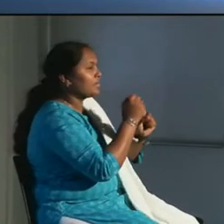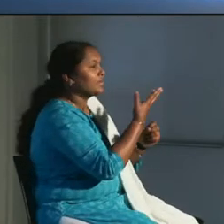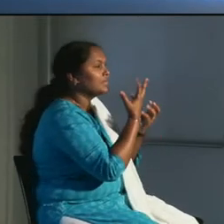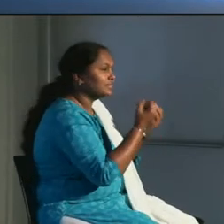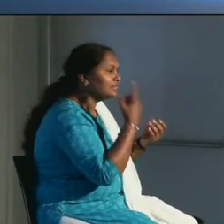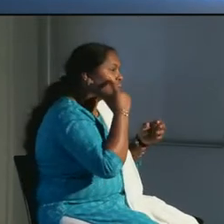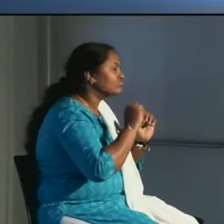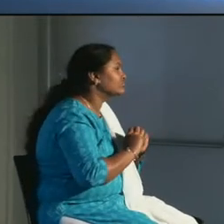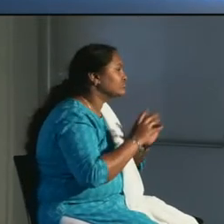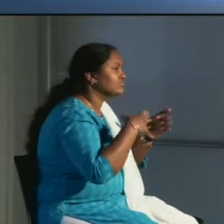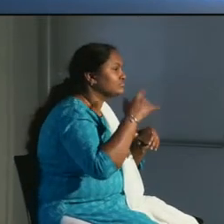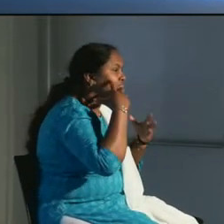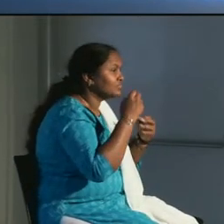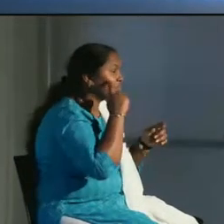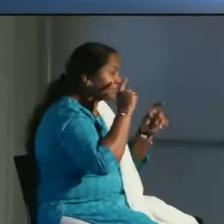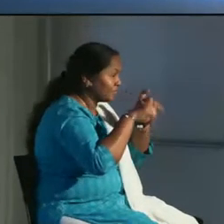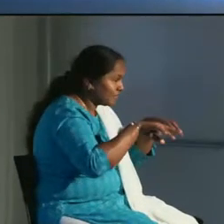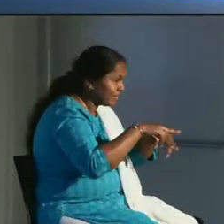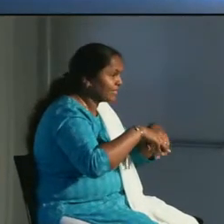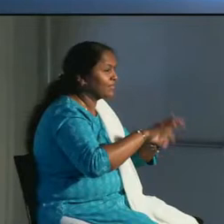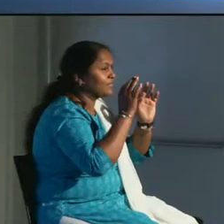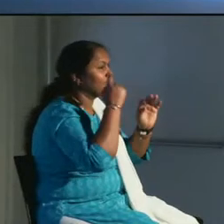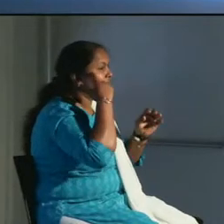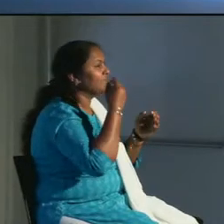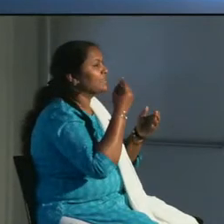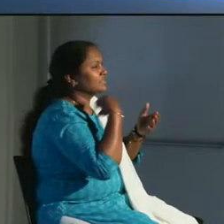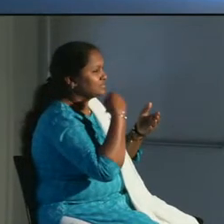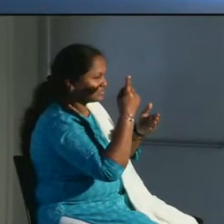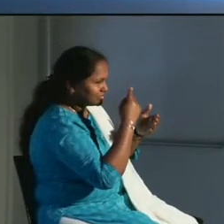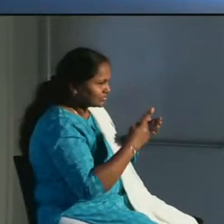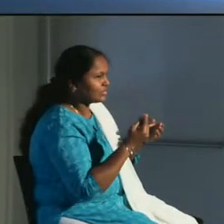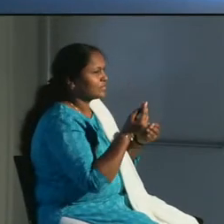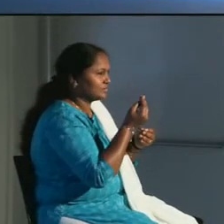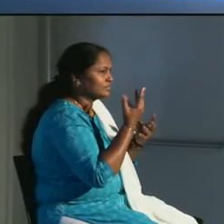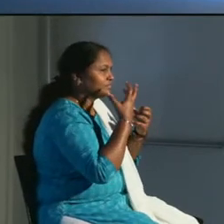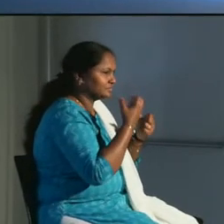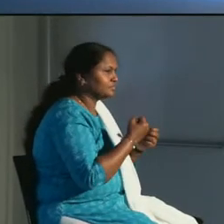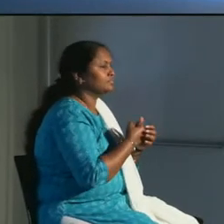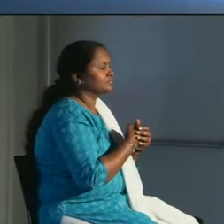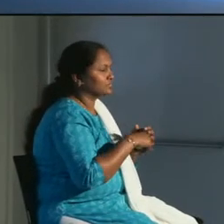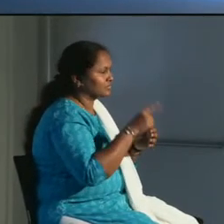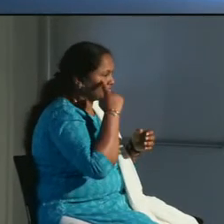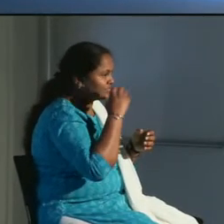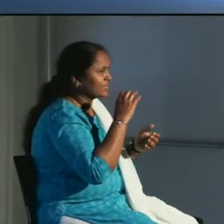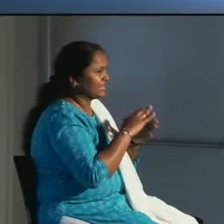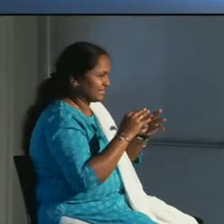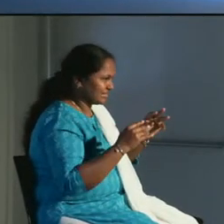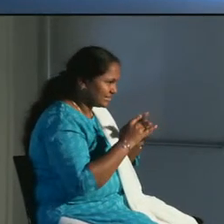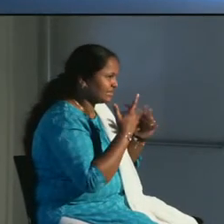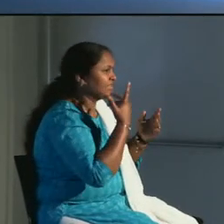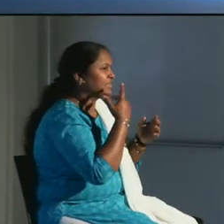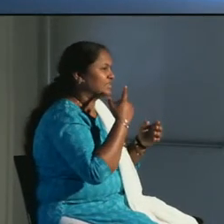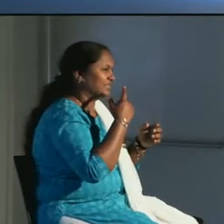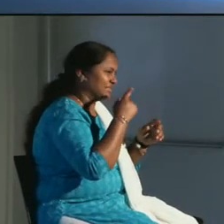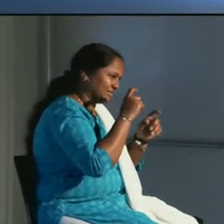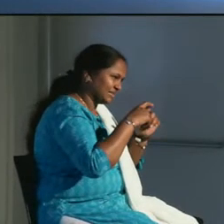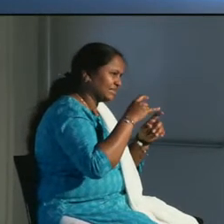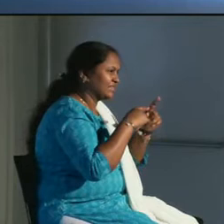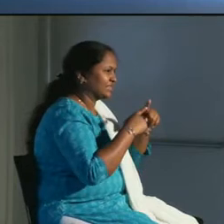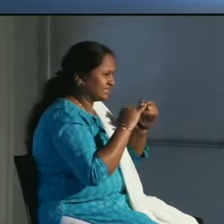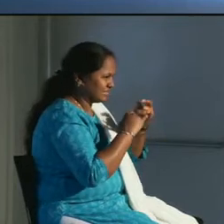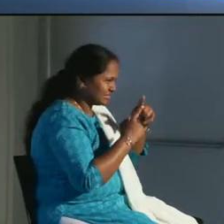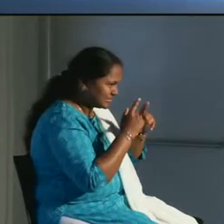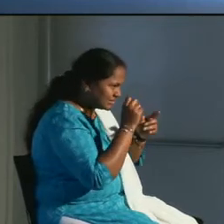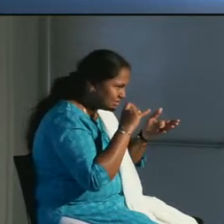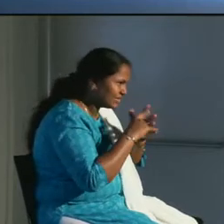it was great because finally I could draw big. From sitting in a canvas in a studio to actually going out